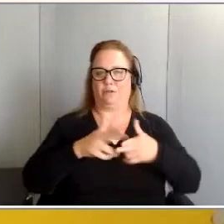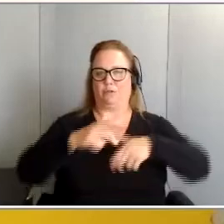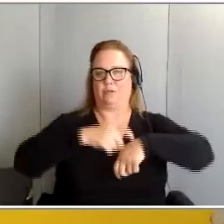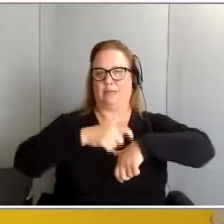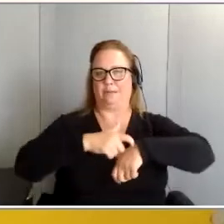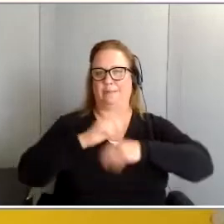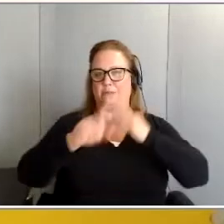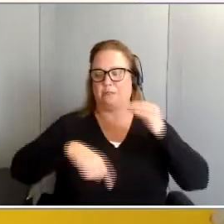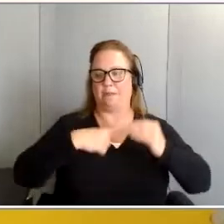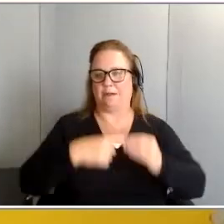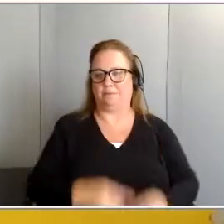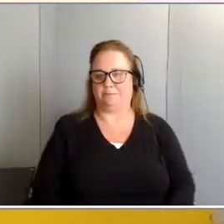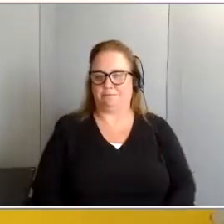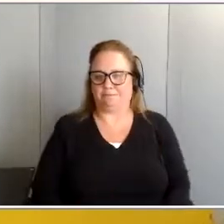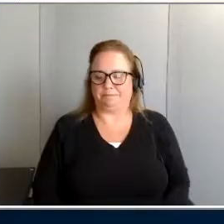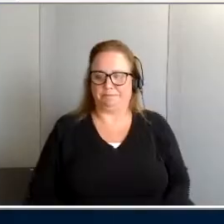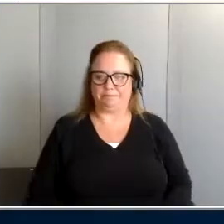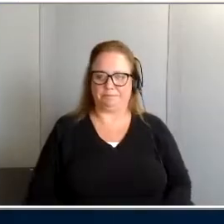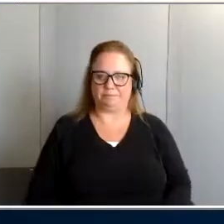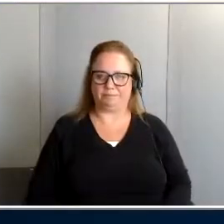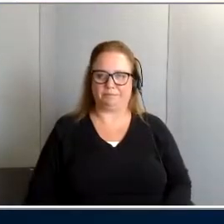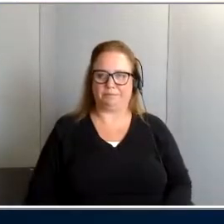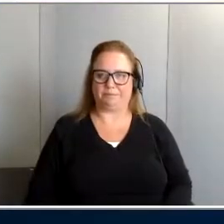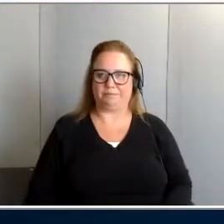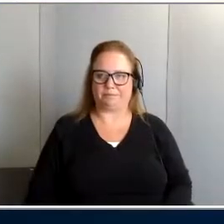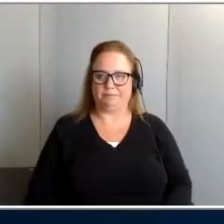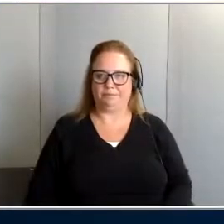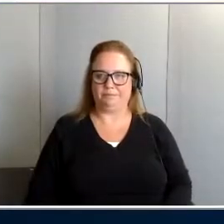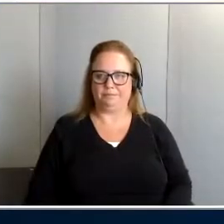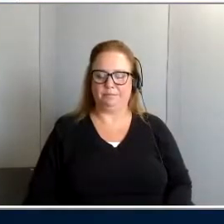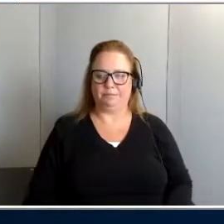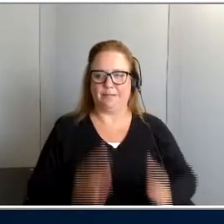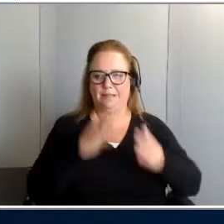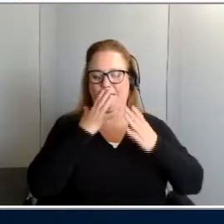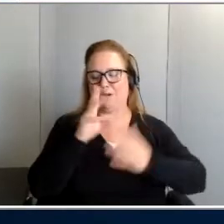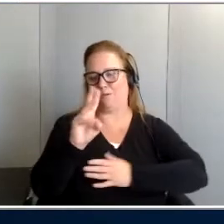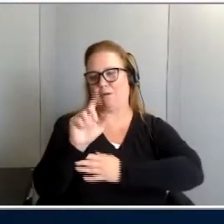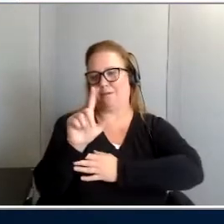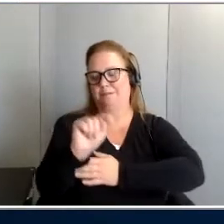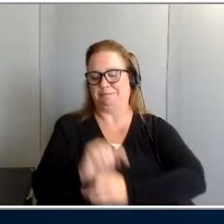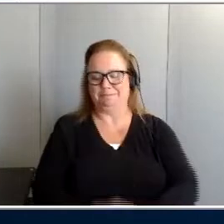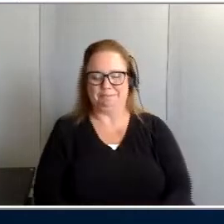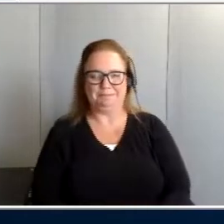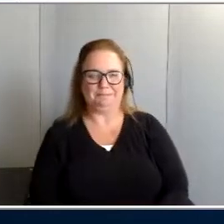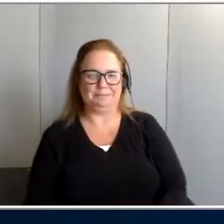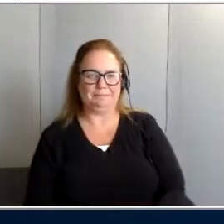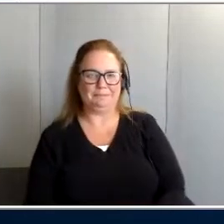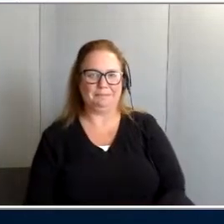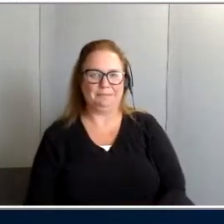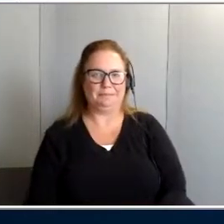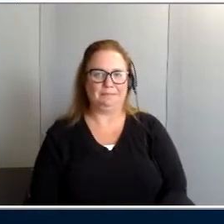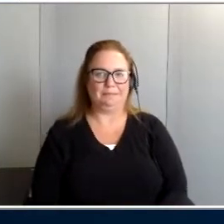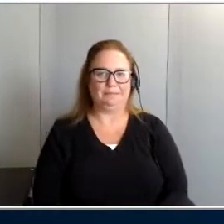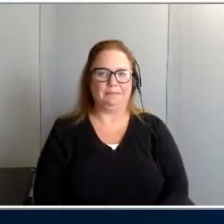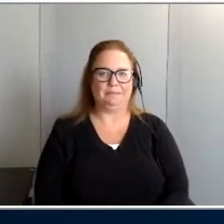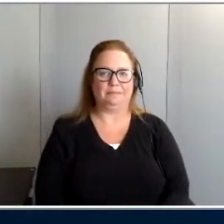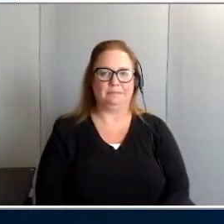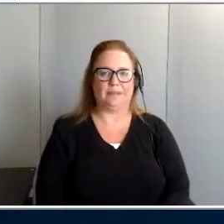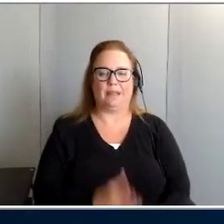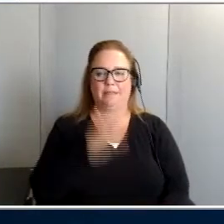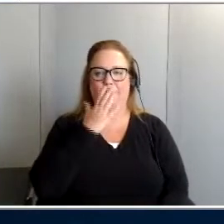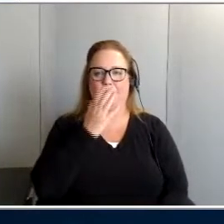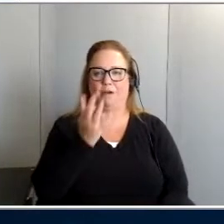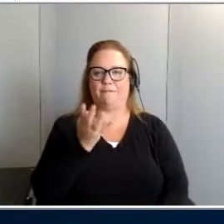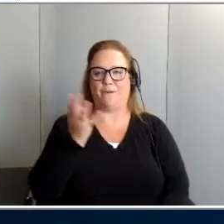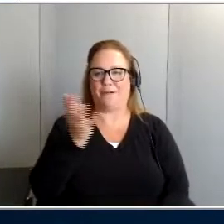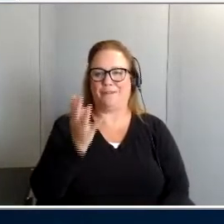about. That makes sense. Perfect words to wrap it up from here. Thank you again, Walt. You're welcome. Thank you, all four of you. Thank you so much